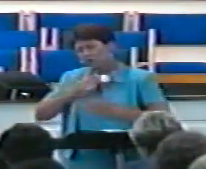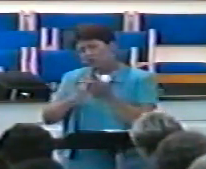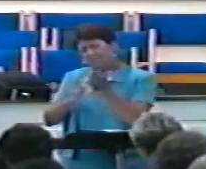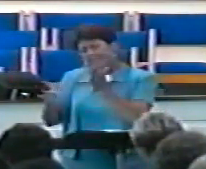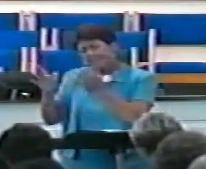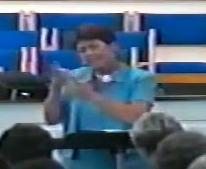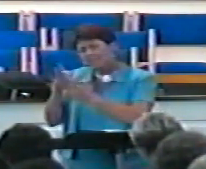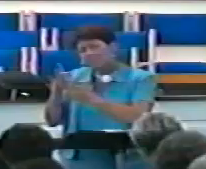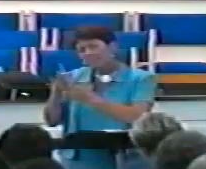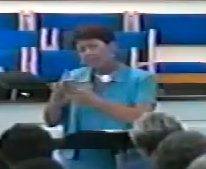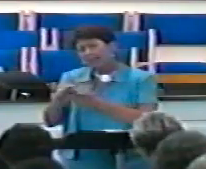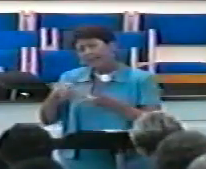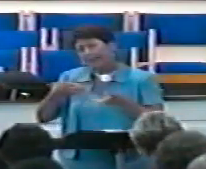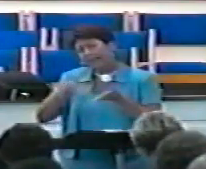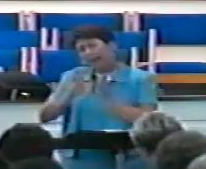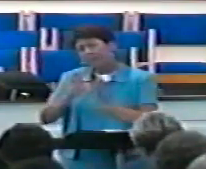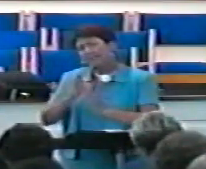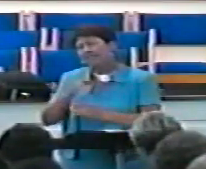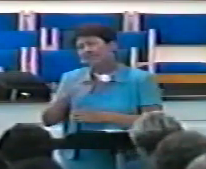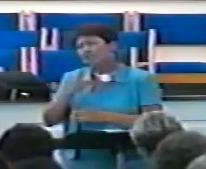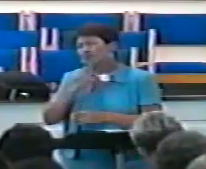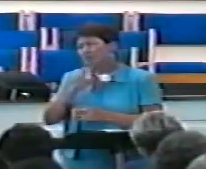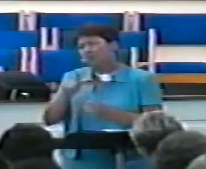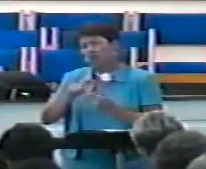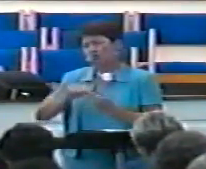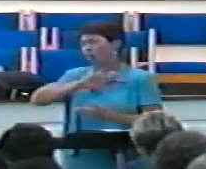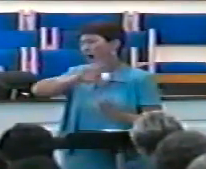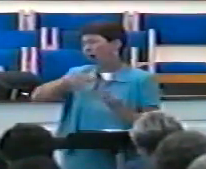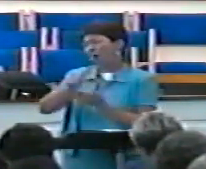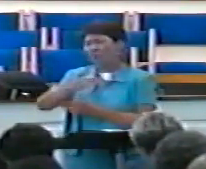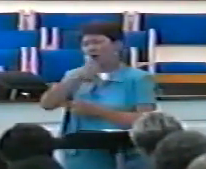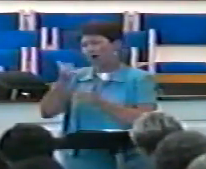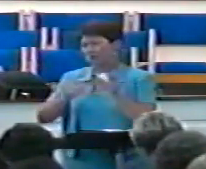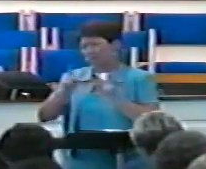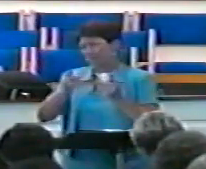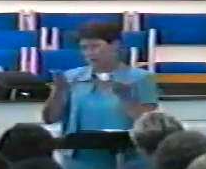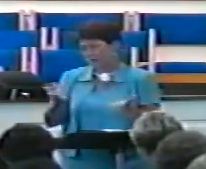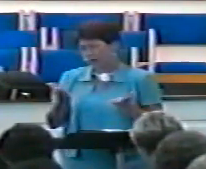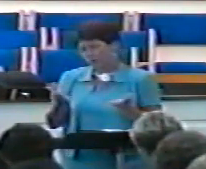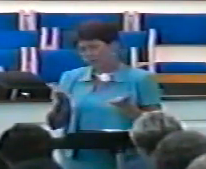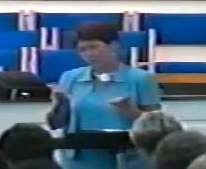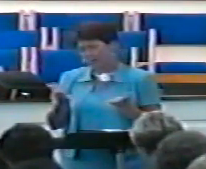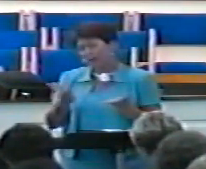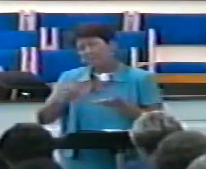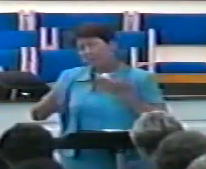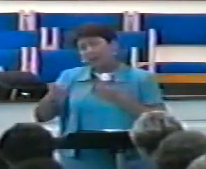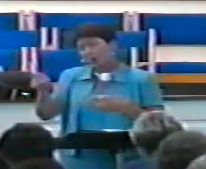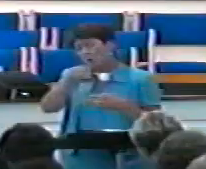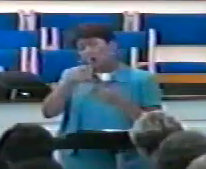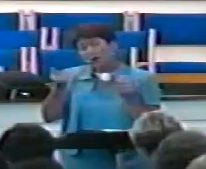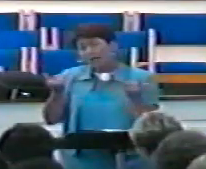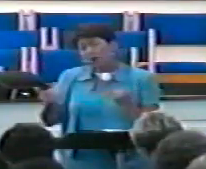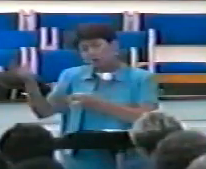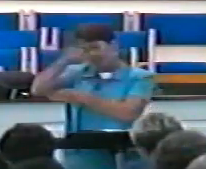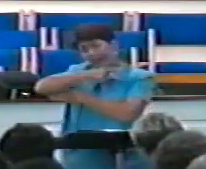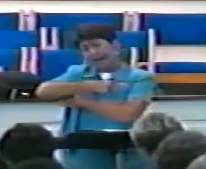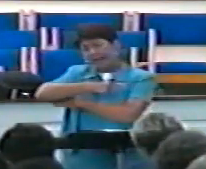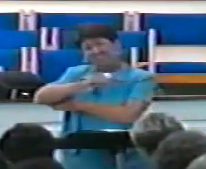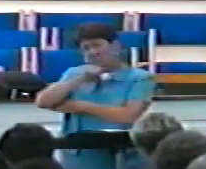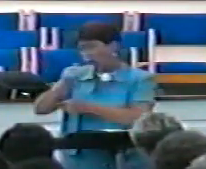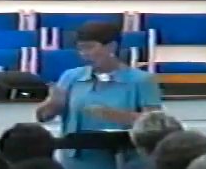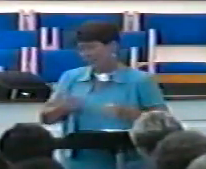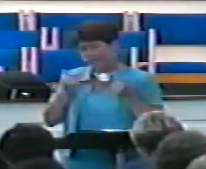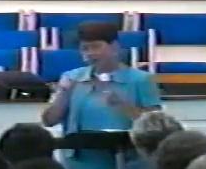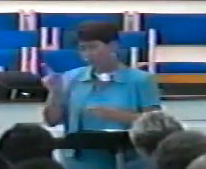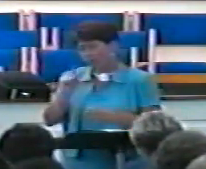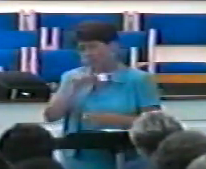Let me speak to all of the rest of us then this morning. Maybe you're here today and you're just not living where the Lord